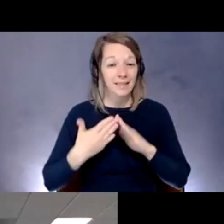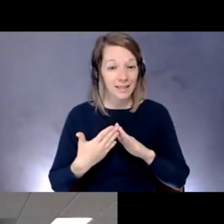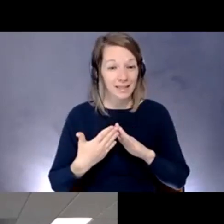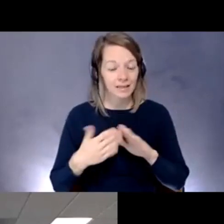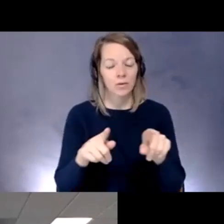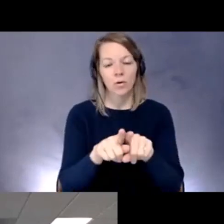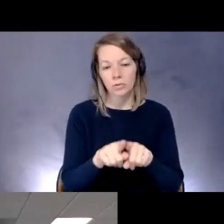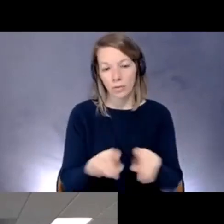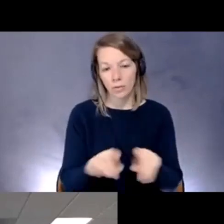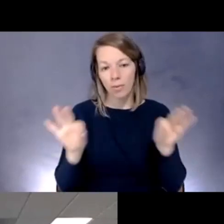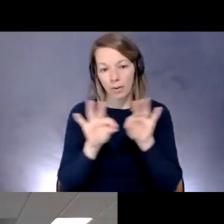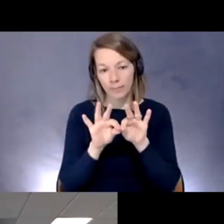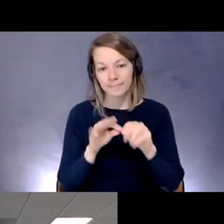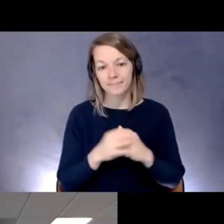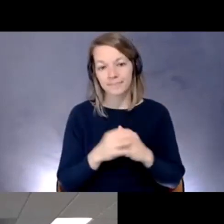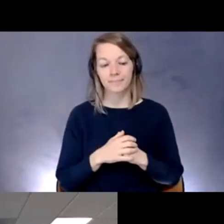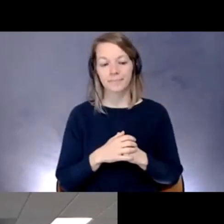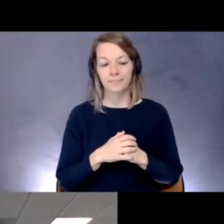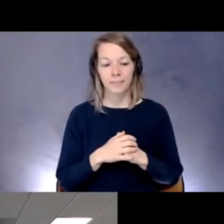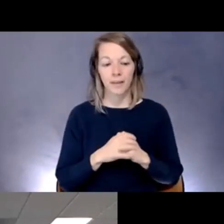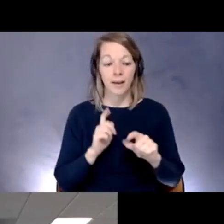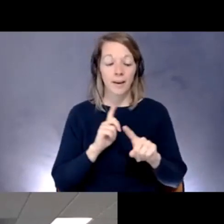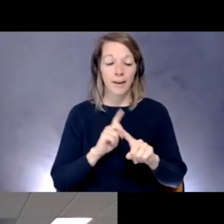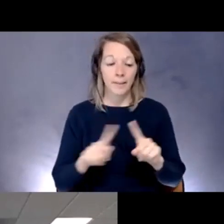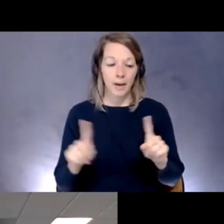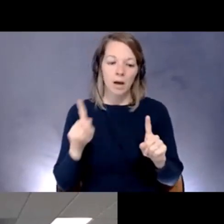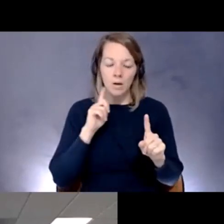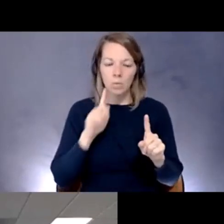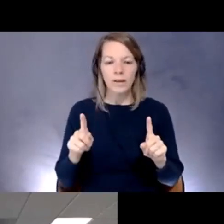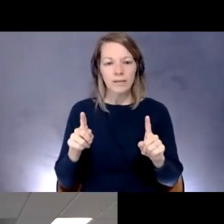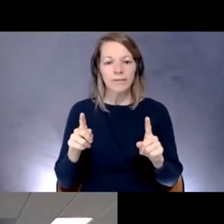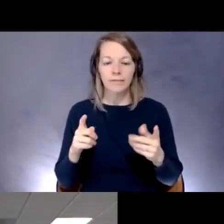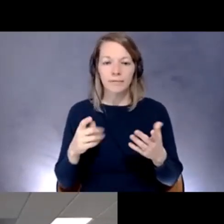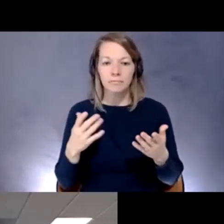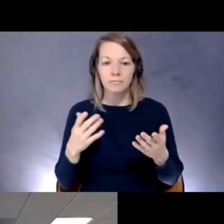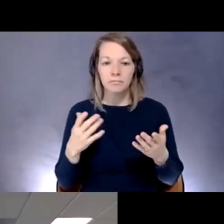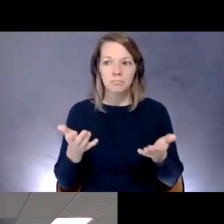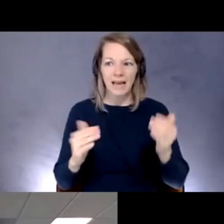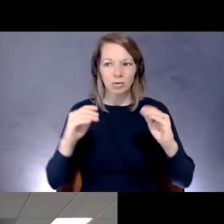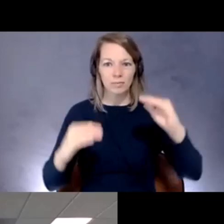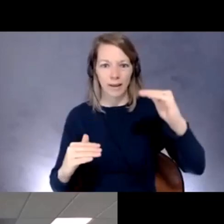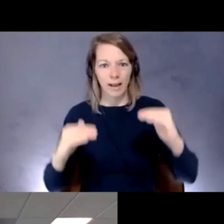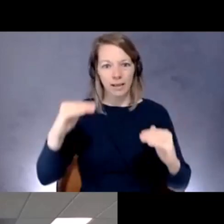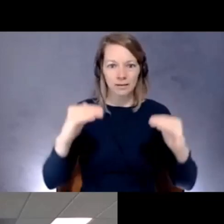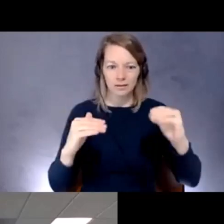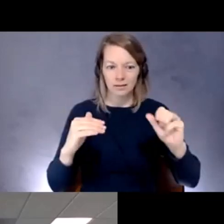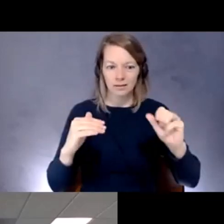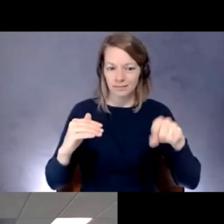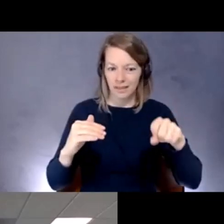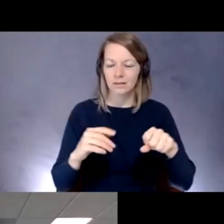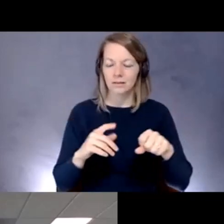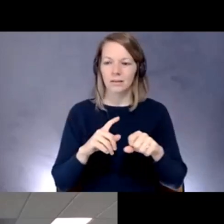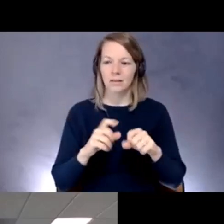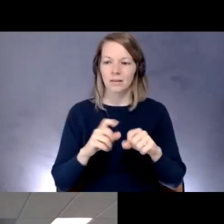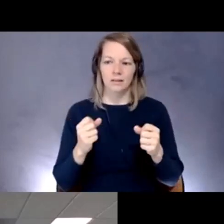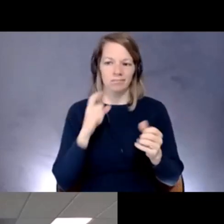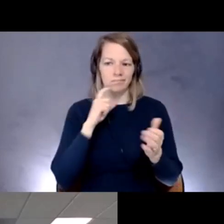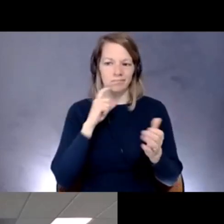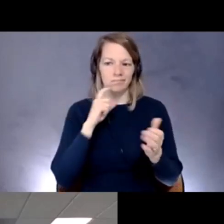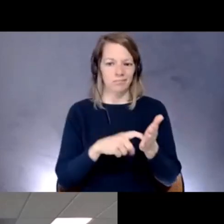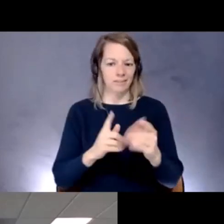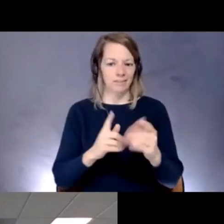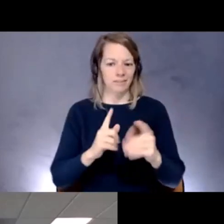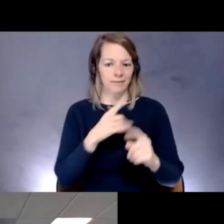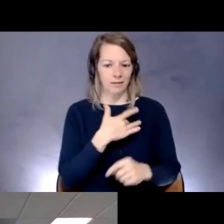also important. But we've made some trade-offs, and I'm glad that Nancy pointed out some of the trends. I mean,